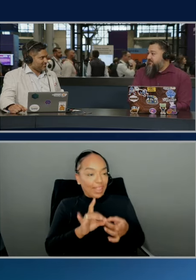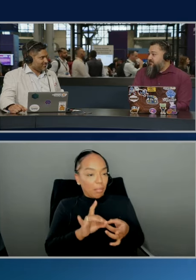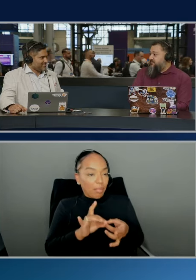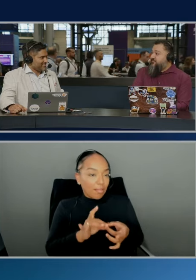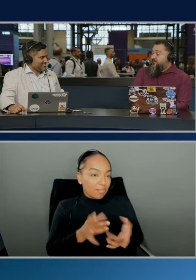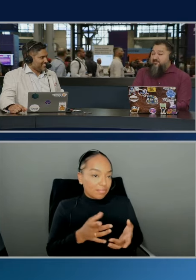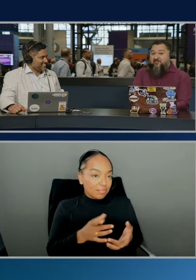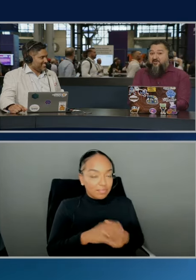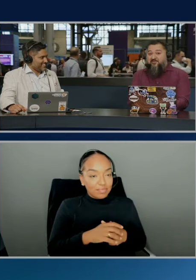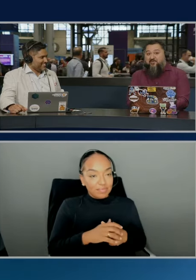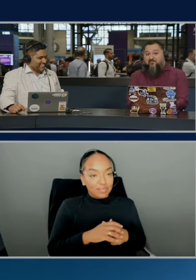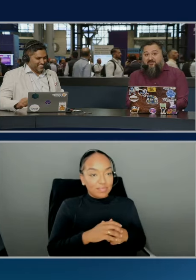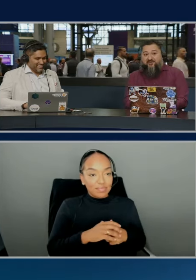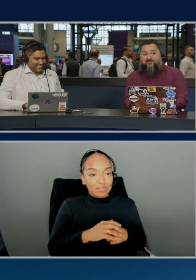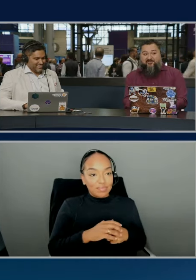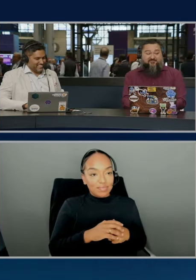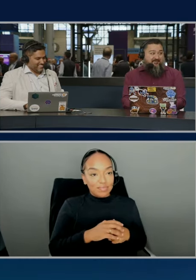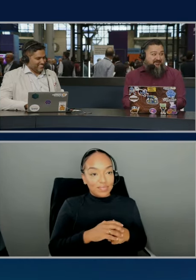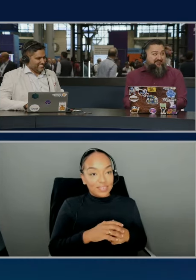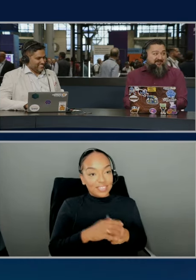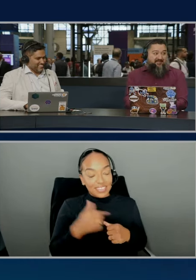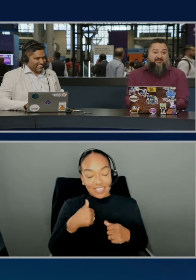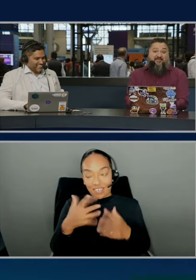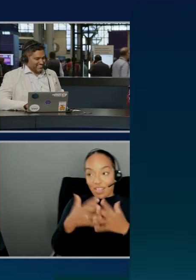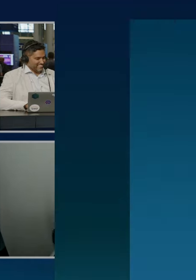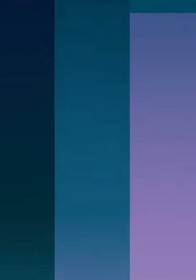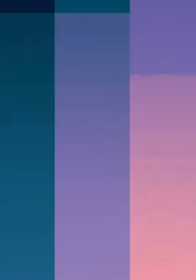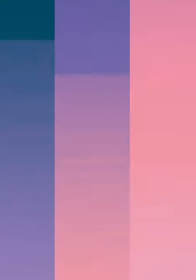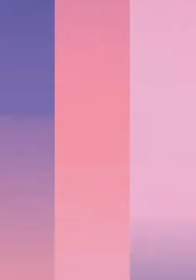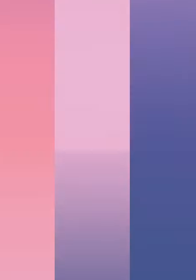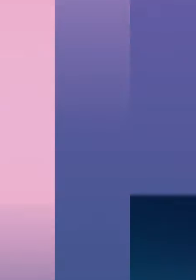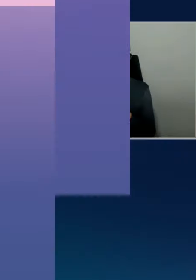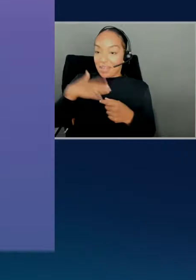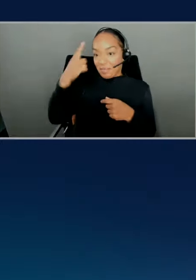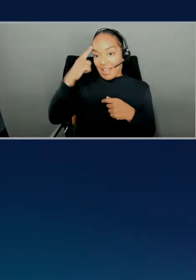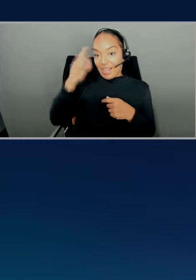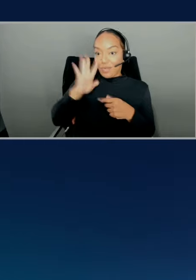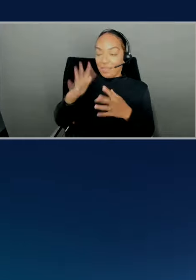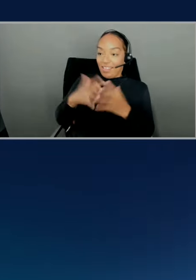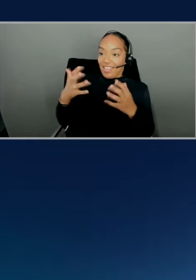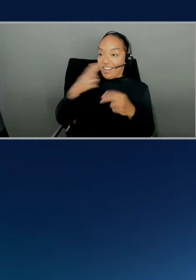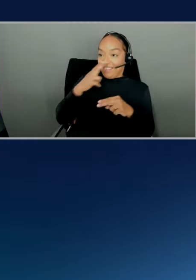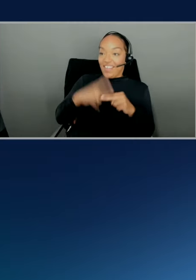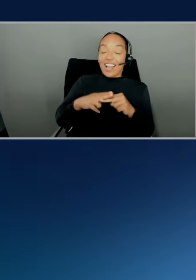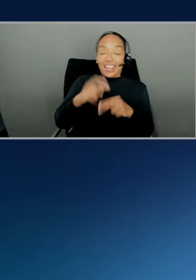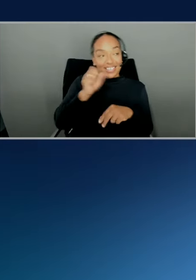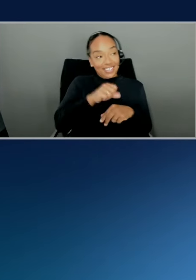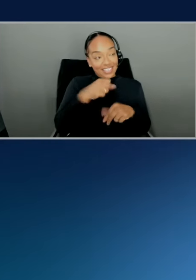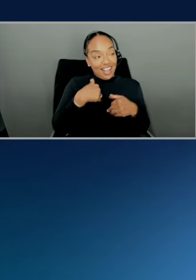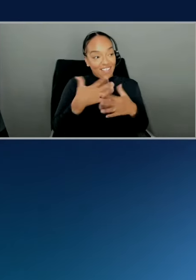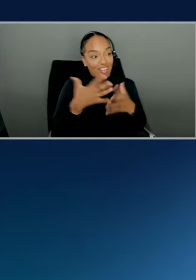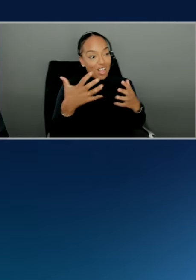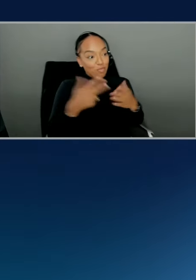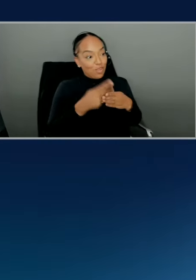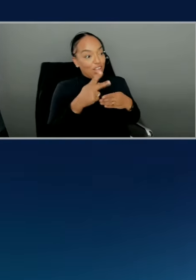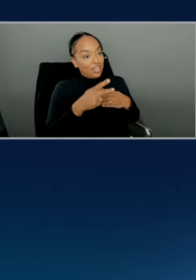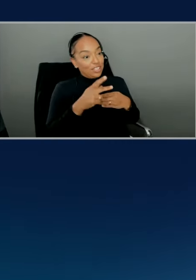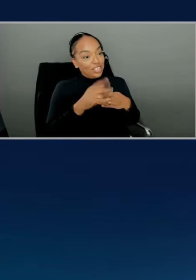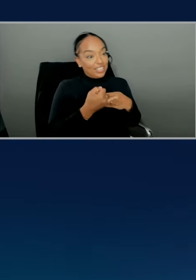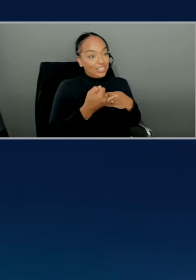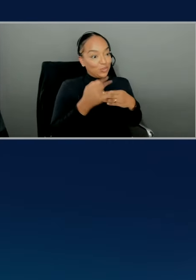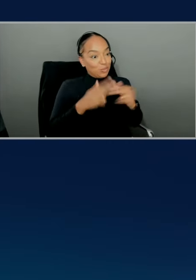evil scheming that's going on in my mind about what I'm going to use this for. It's going to be a lot of fun. It's going to be a ton of fun. I got some projects to go build. Oh, yeah. Perfect. Well, thank